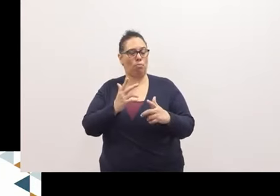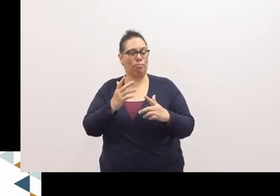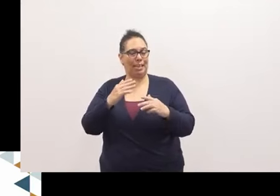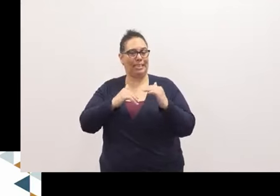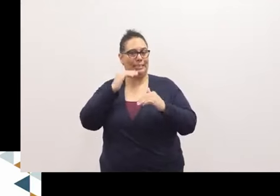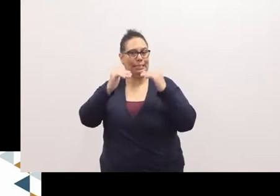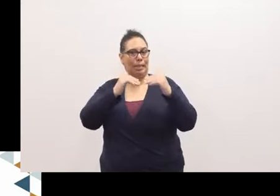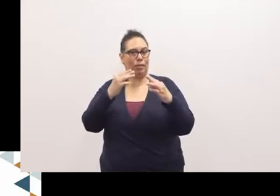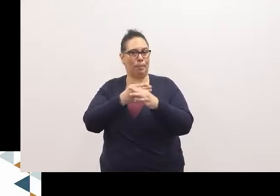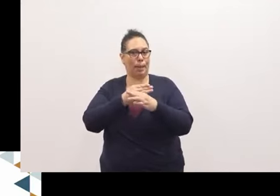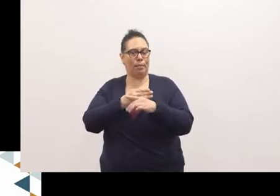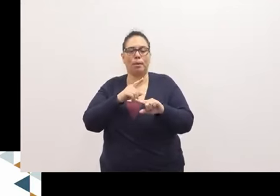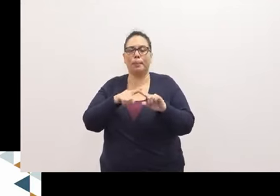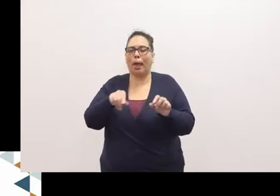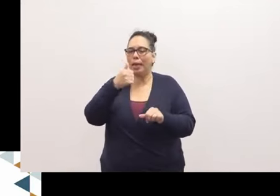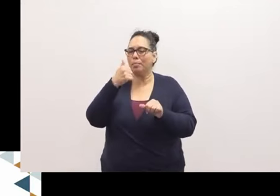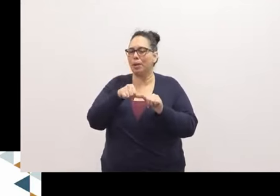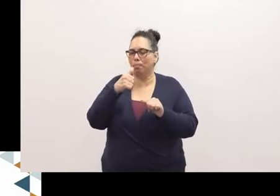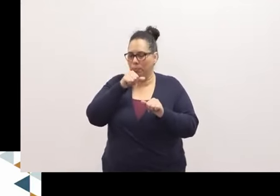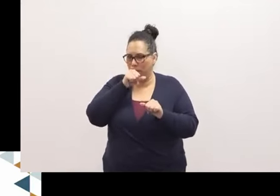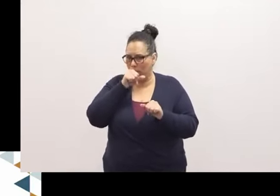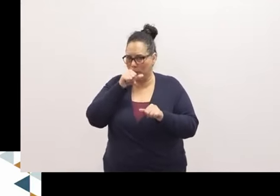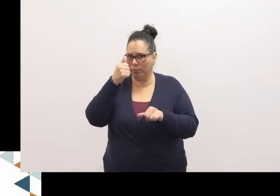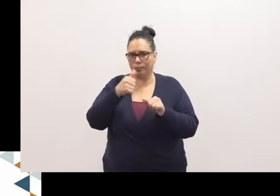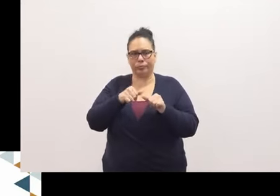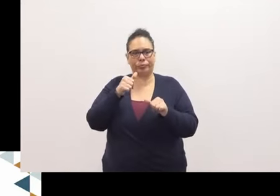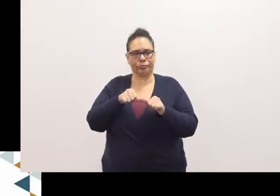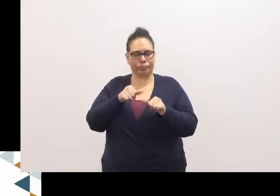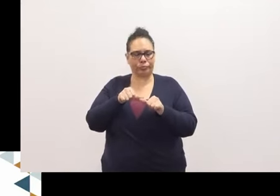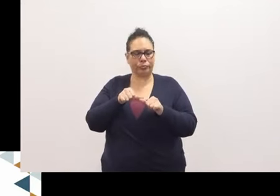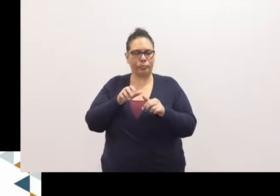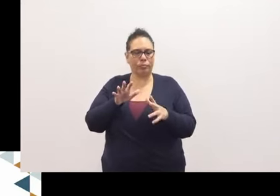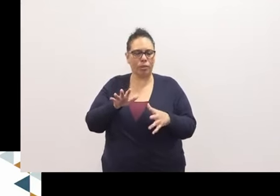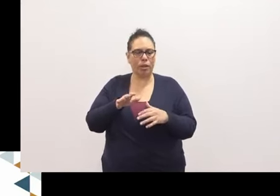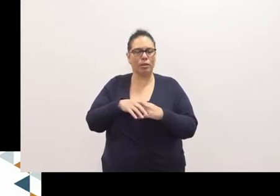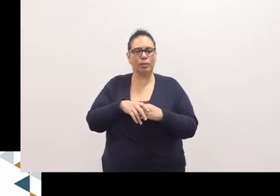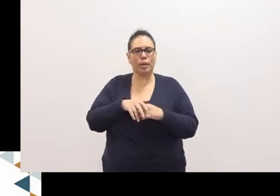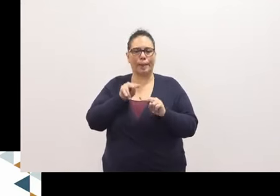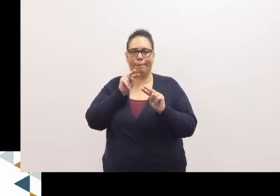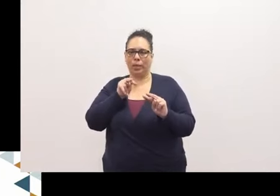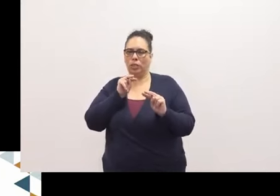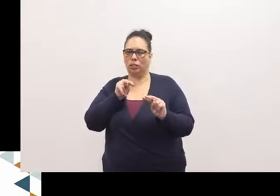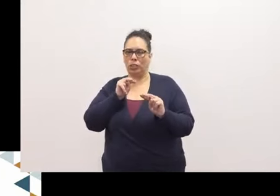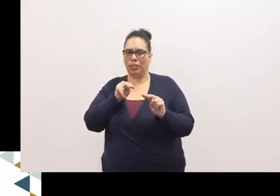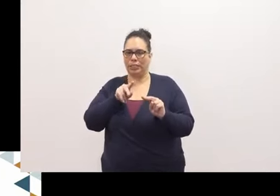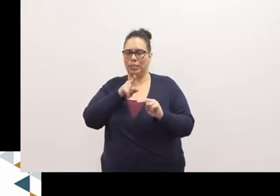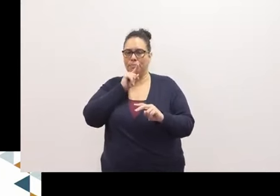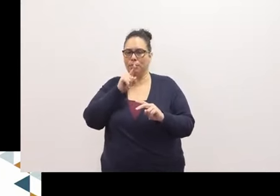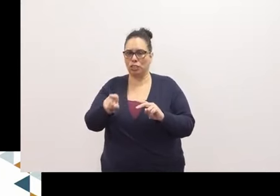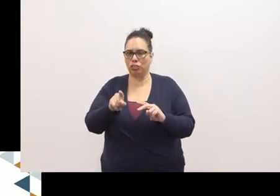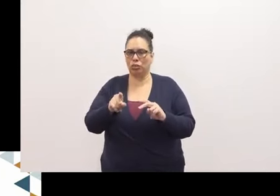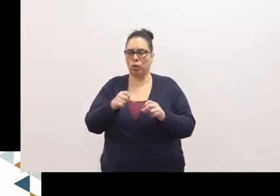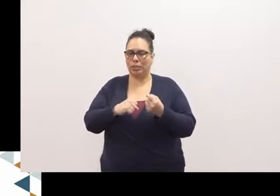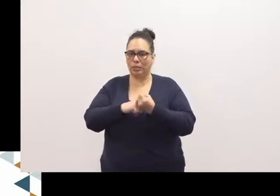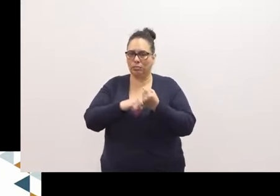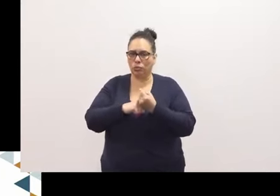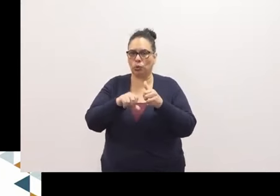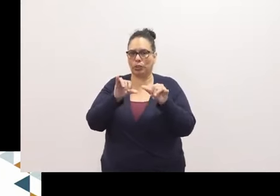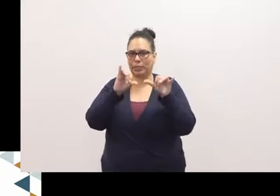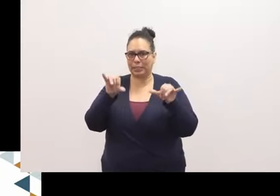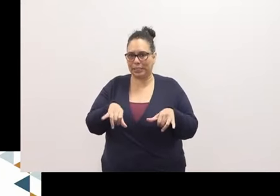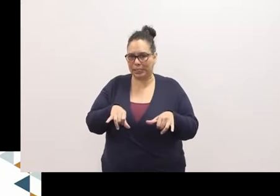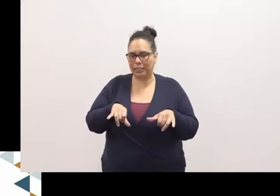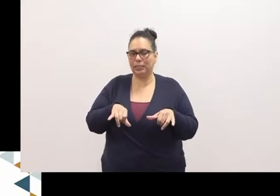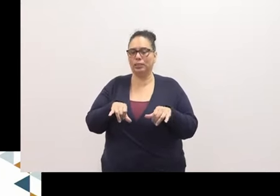math, but keeping in mind that to what I referenced earlier is that monitoring to ensure there's those support systems that we're placing